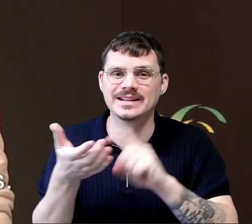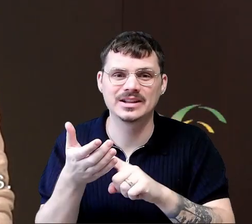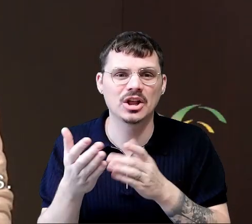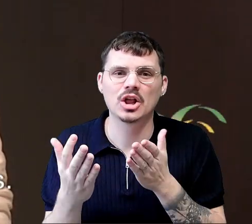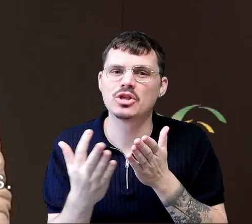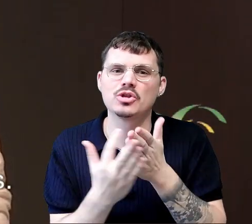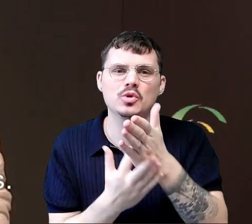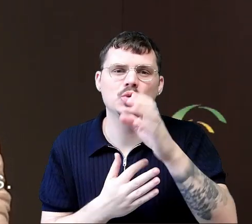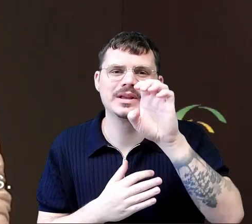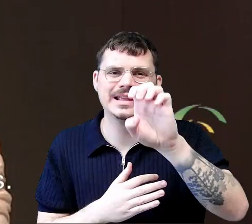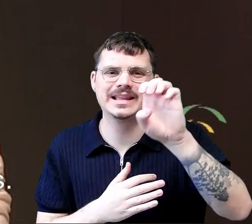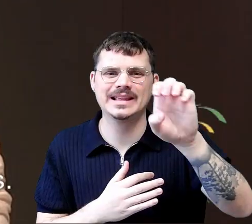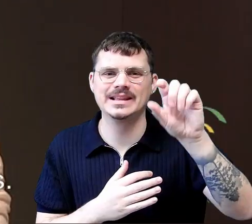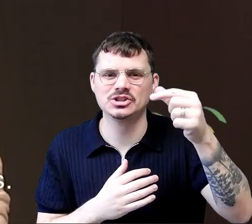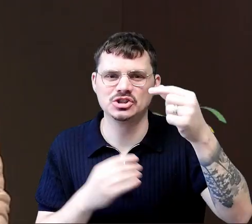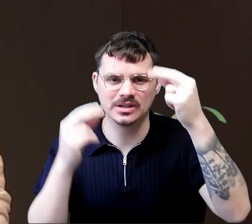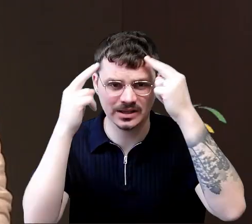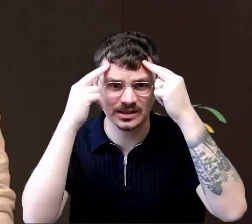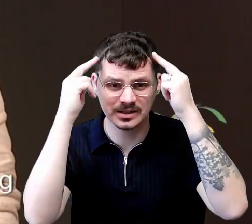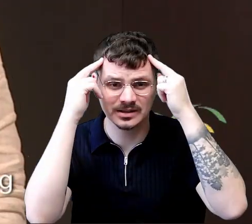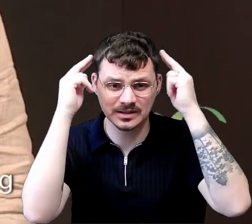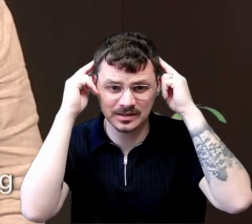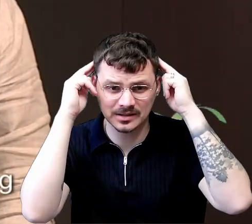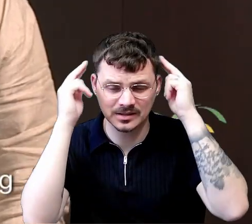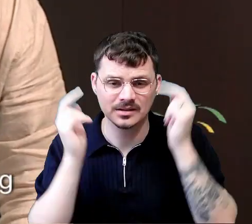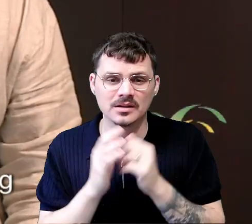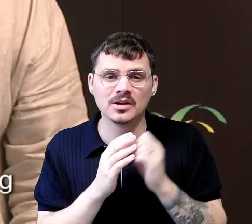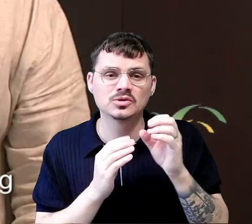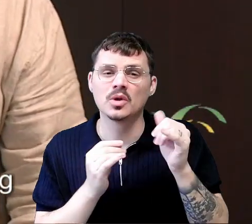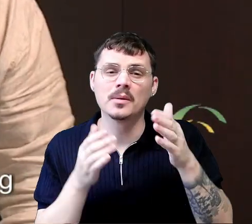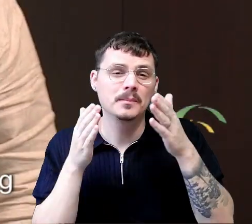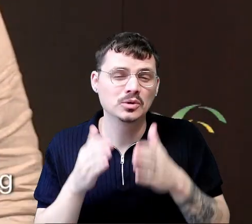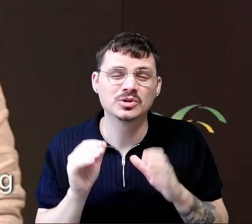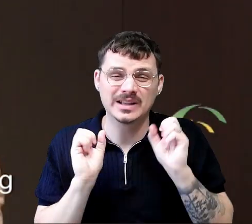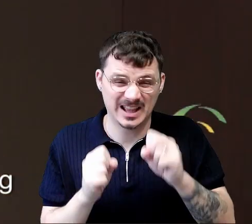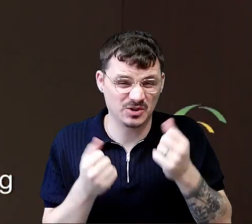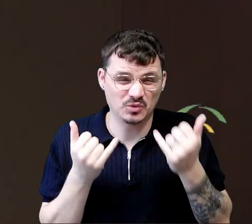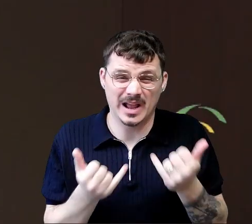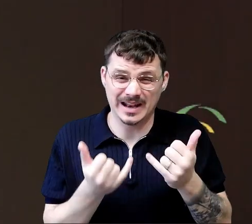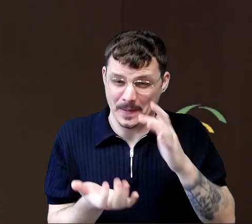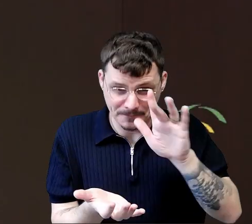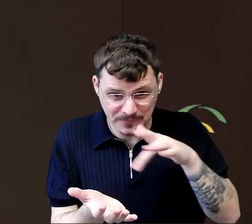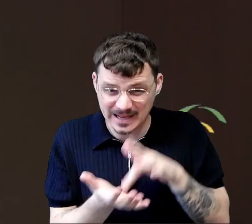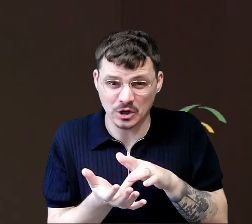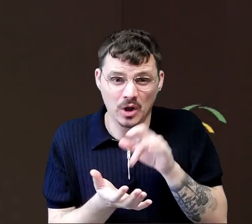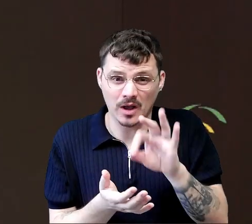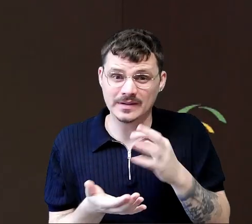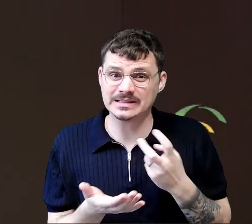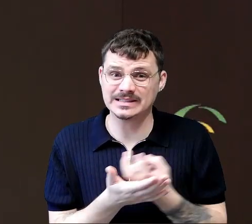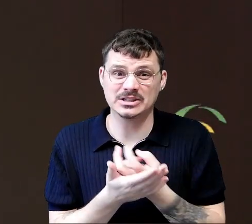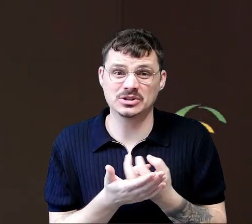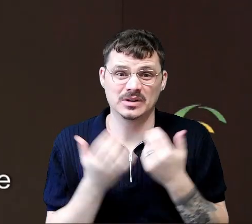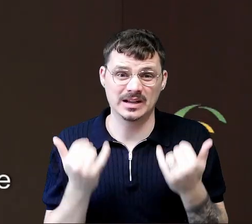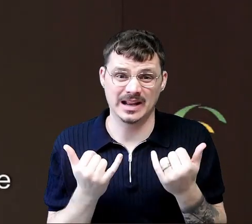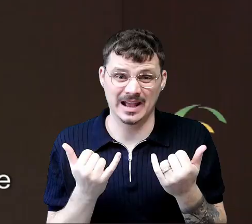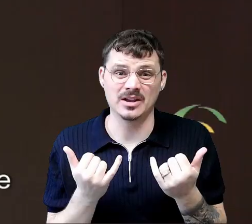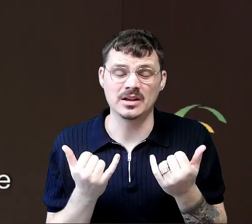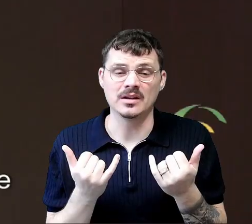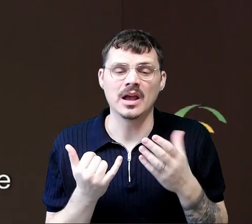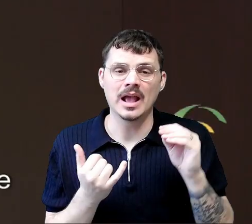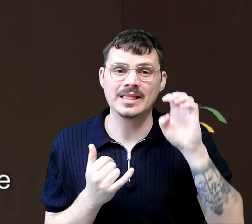through surface EEGs. So a person can be in the middle of having a partial complex seizure, and